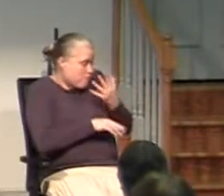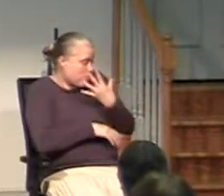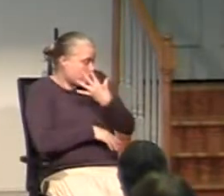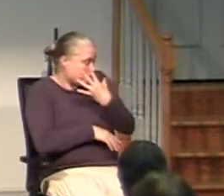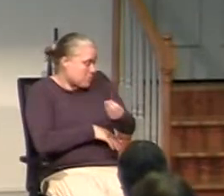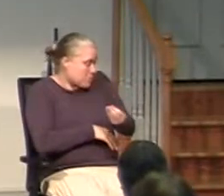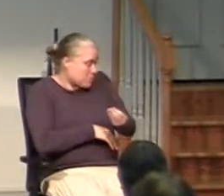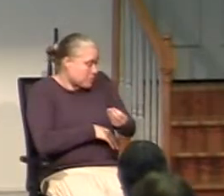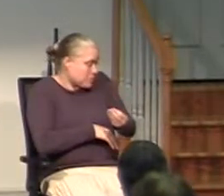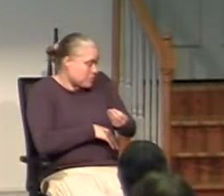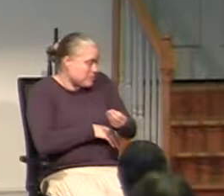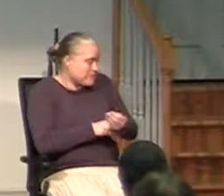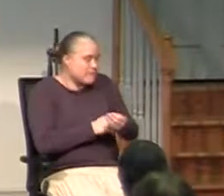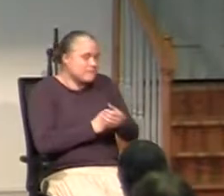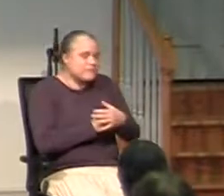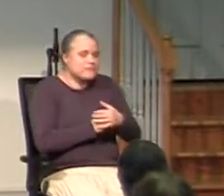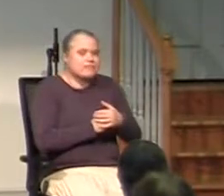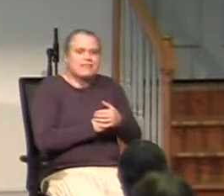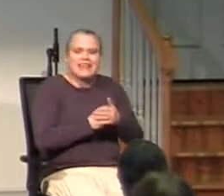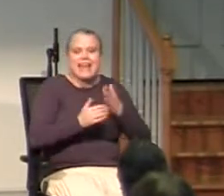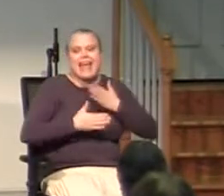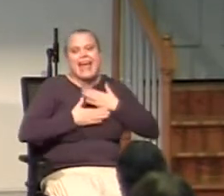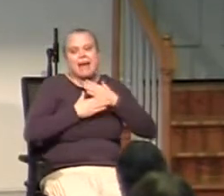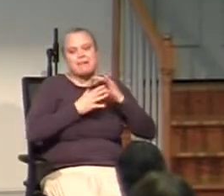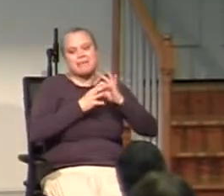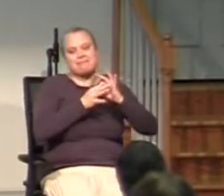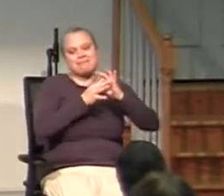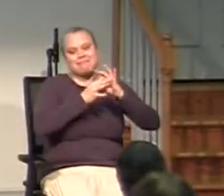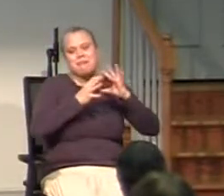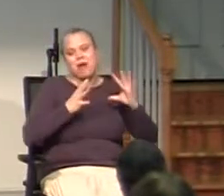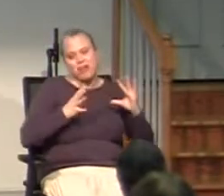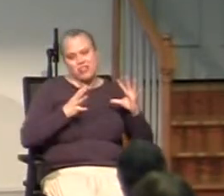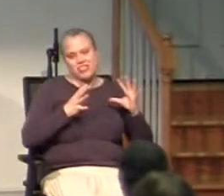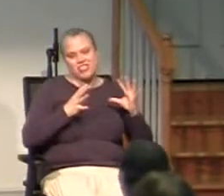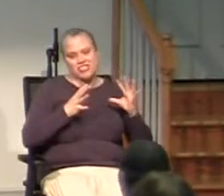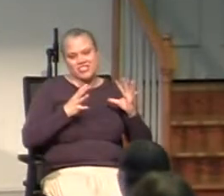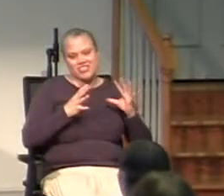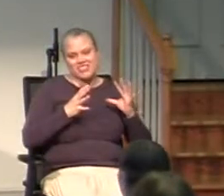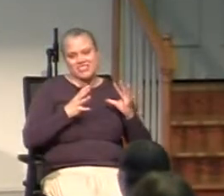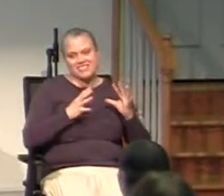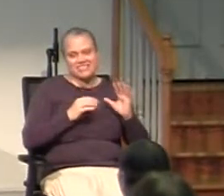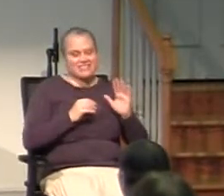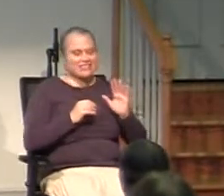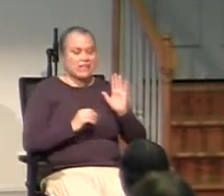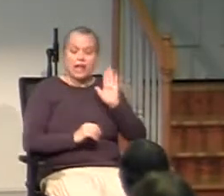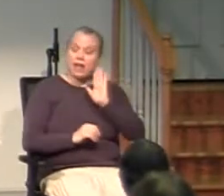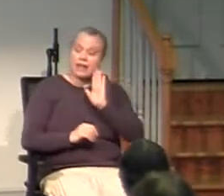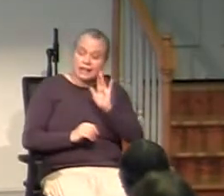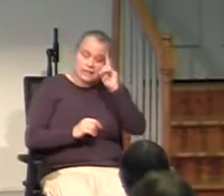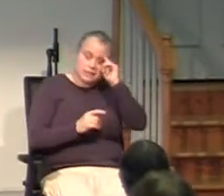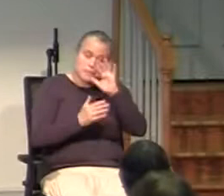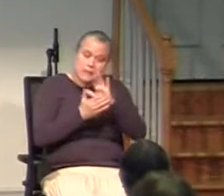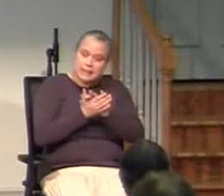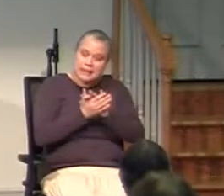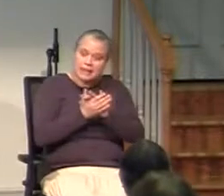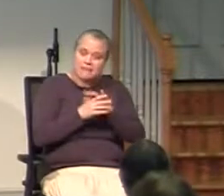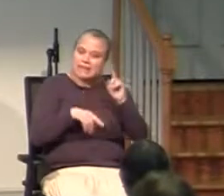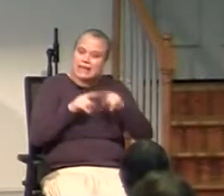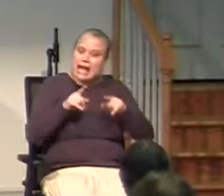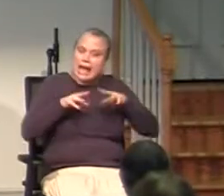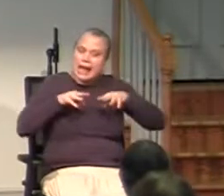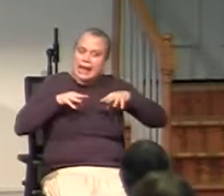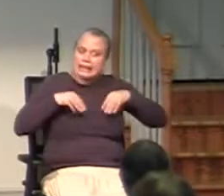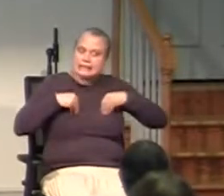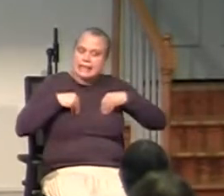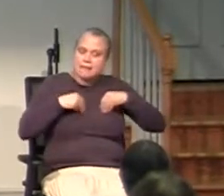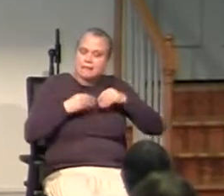And so we had a happy, happy departure. But his belief system was he could not accept